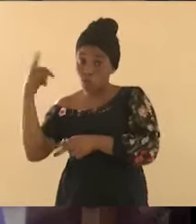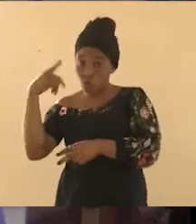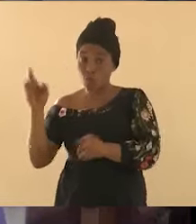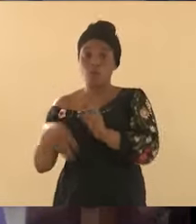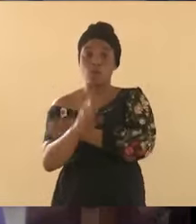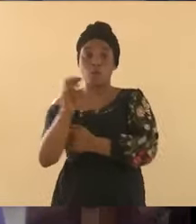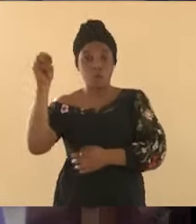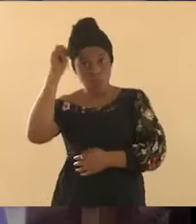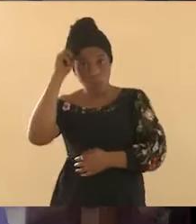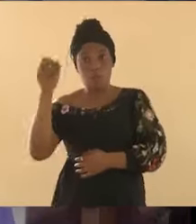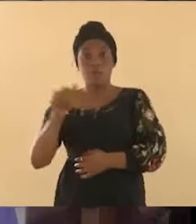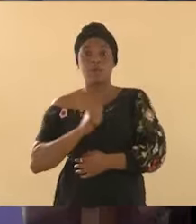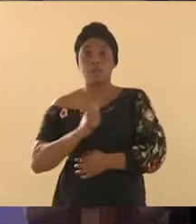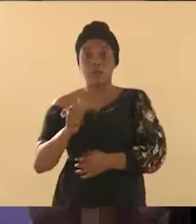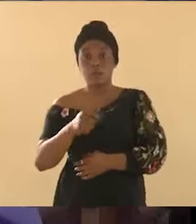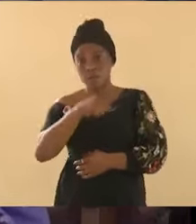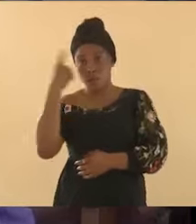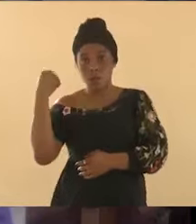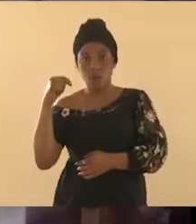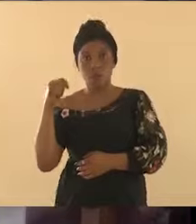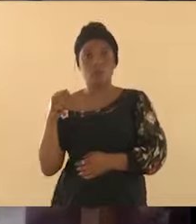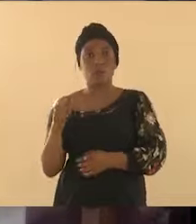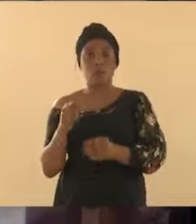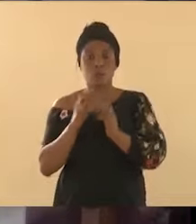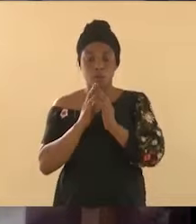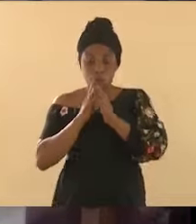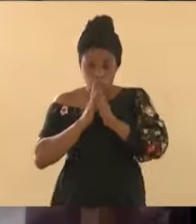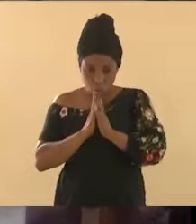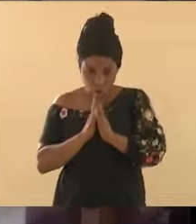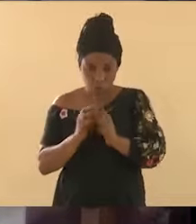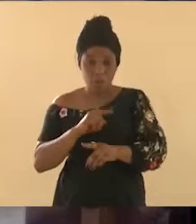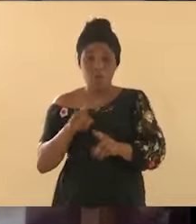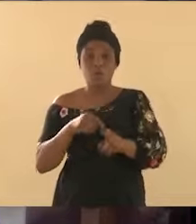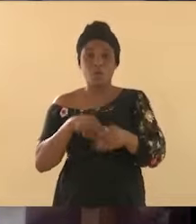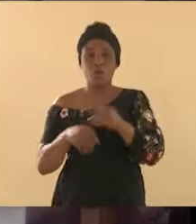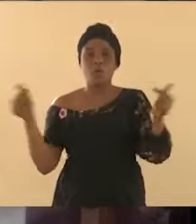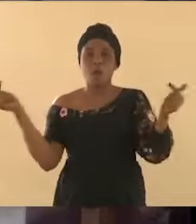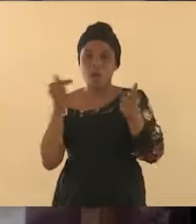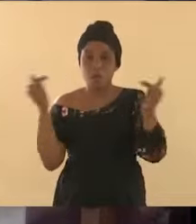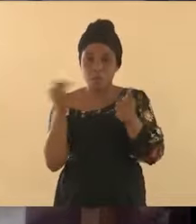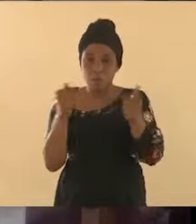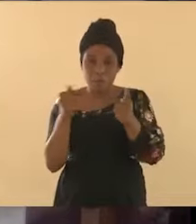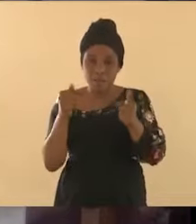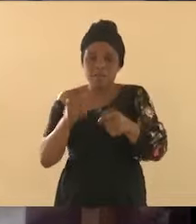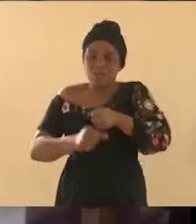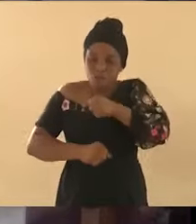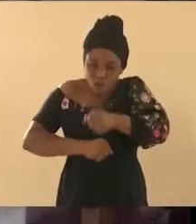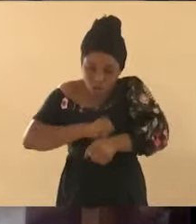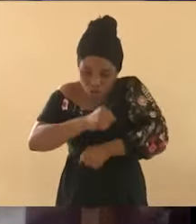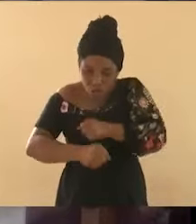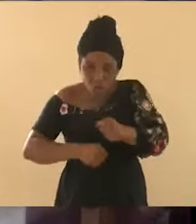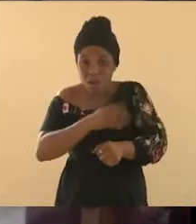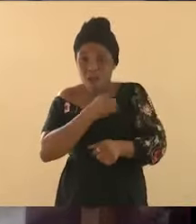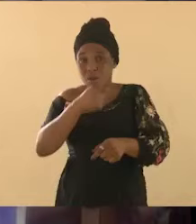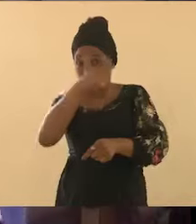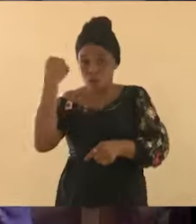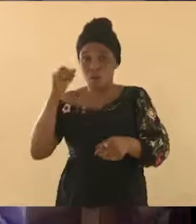God himself because he is worth worshiping, even when you are in pain, in